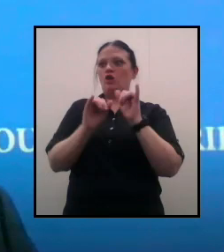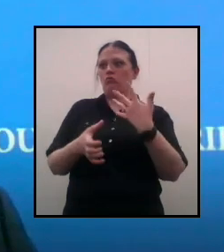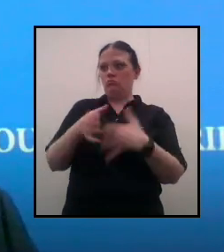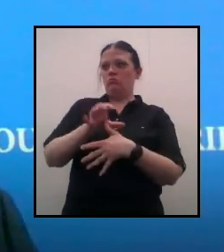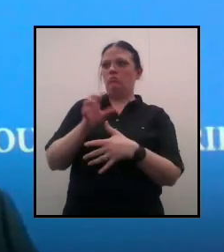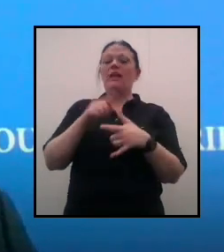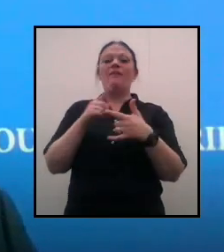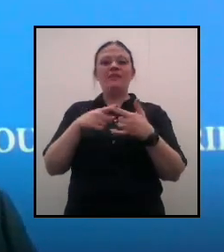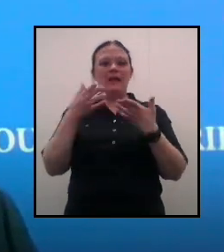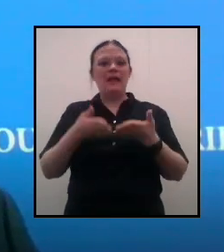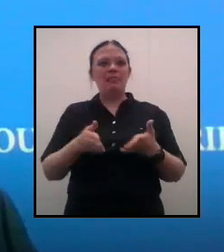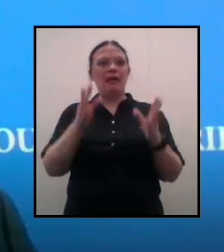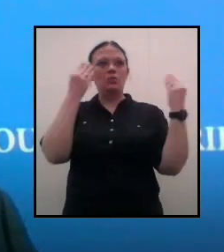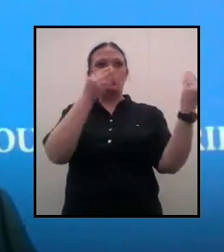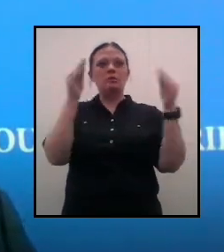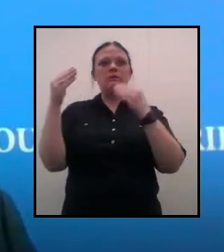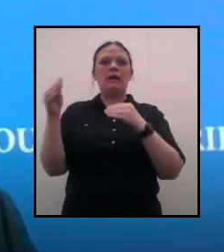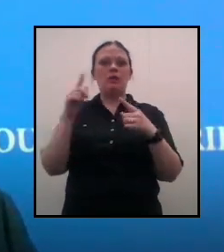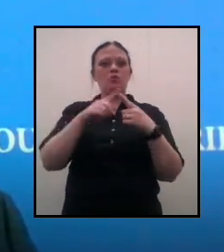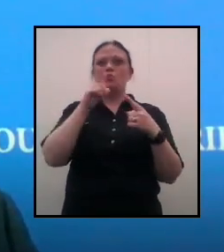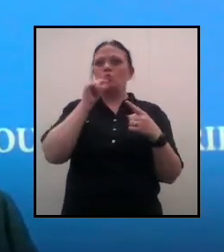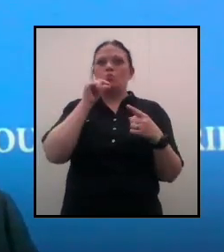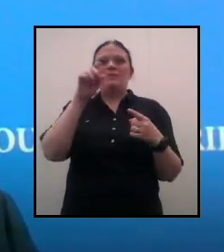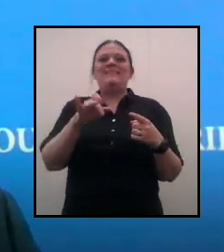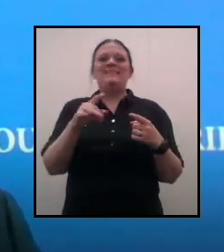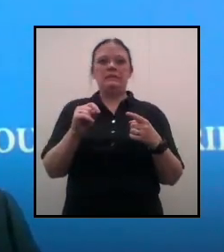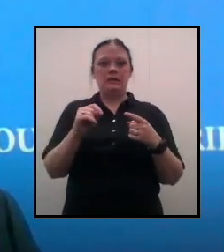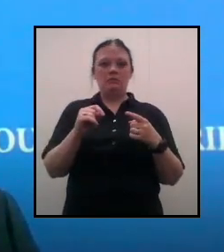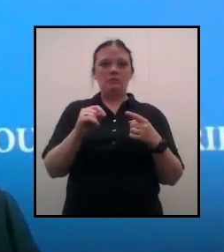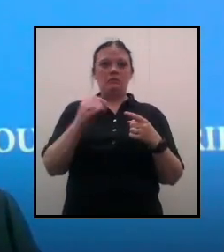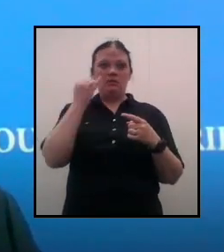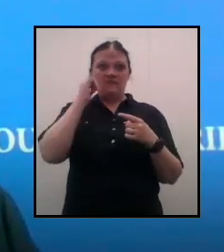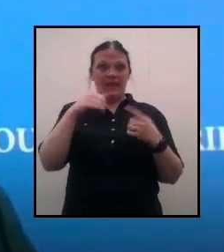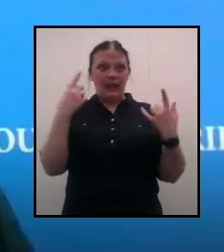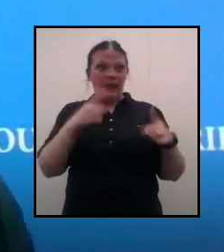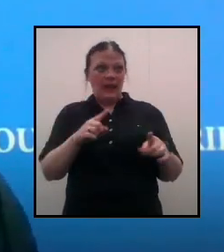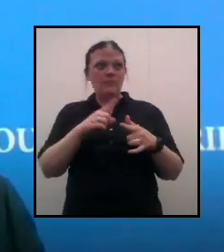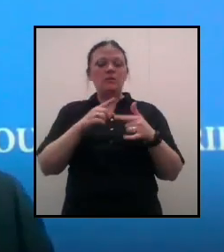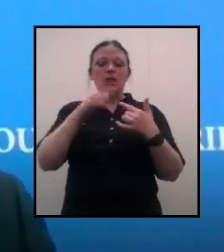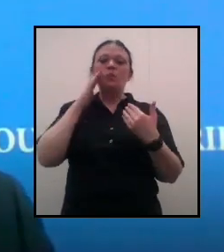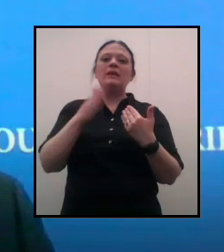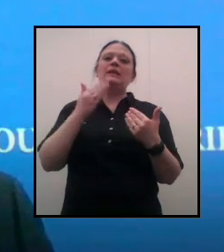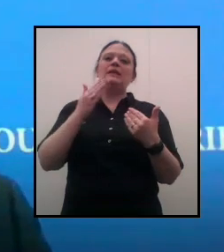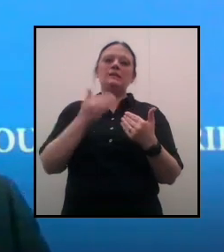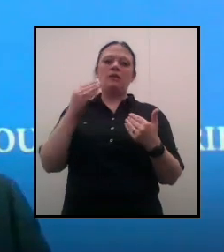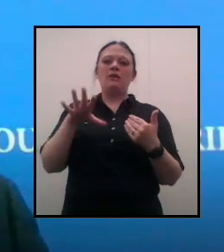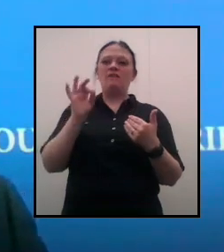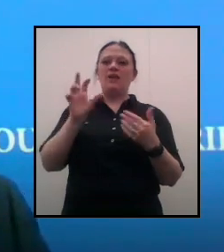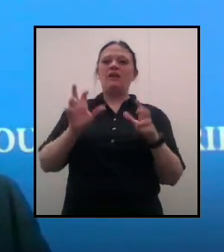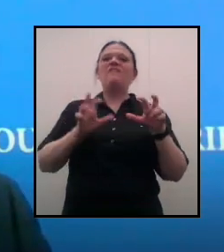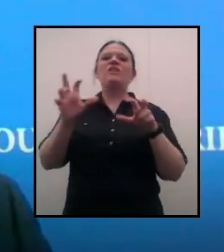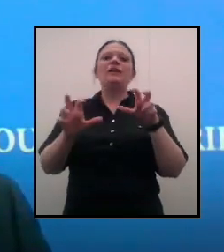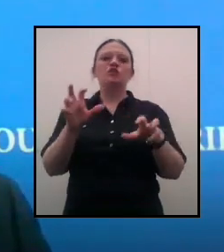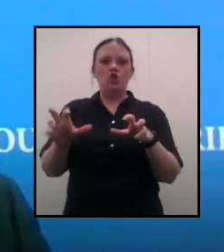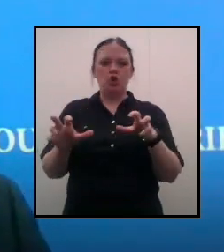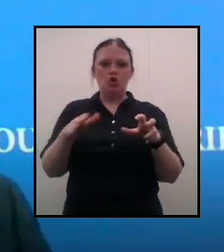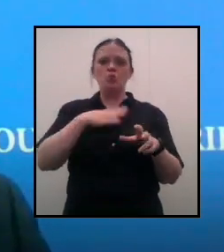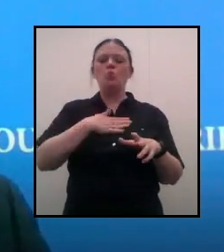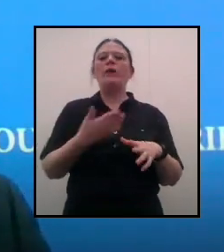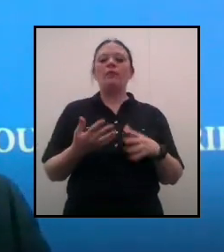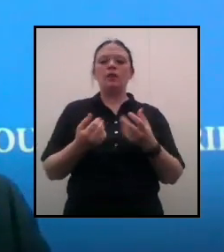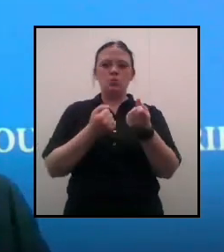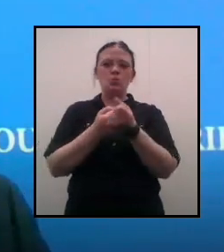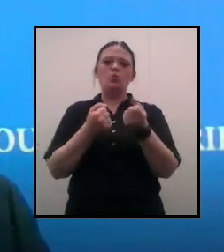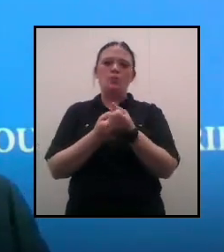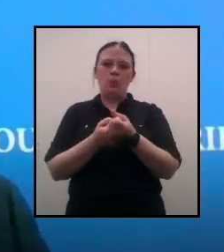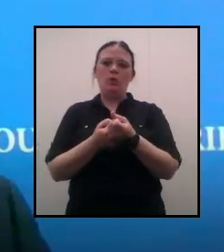for them to sell to who needs it. And if that's the case, I think they would easily find investors that are willing to